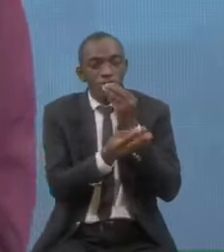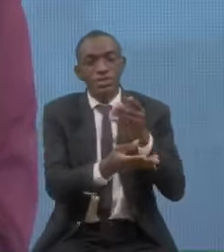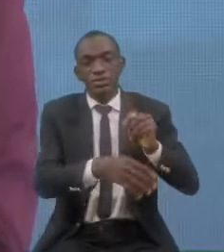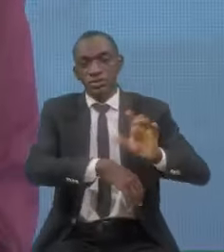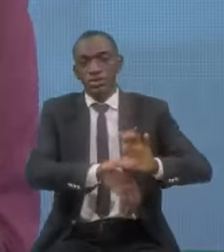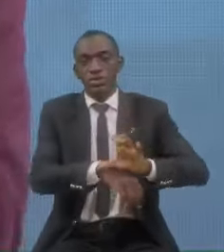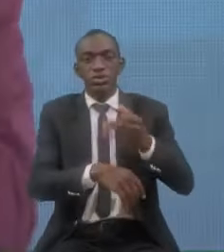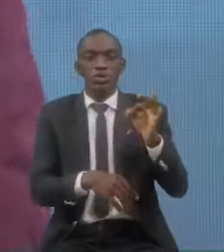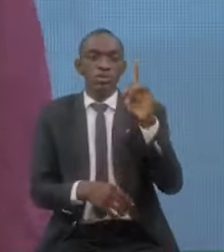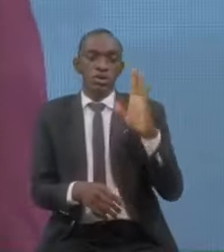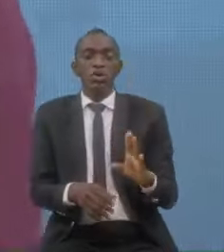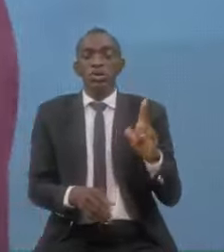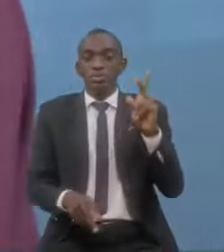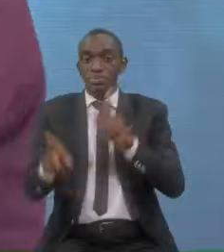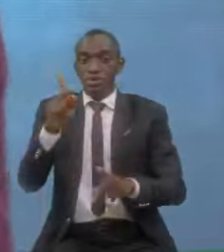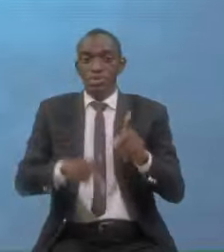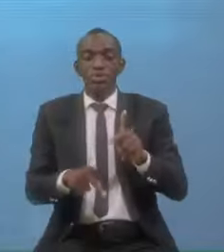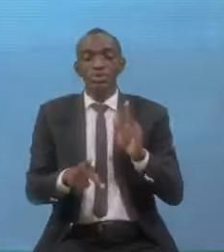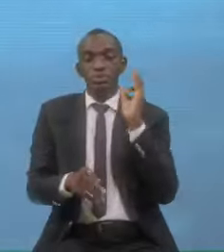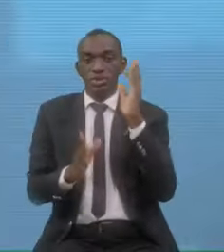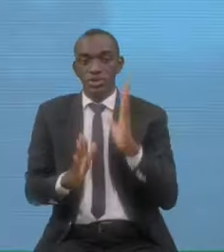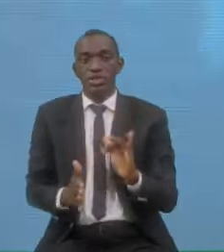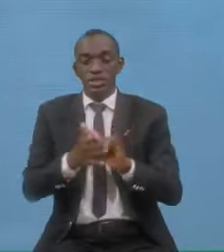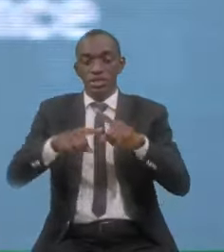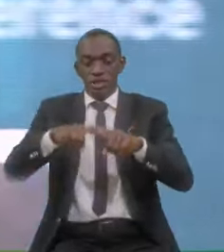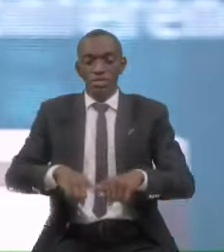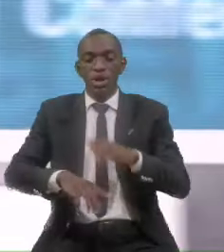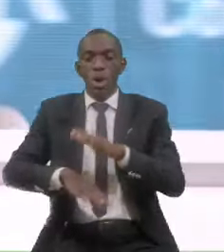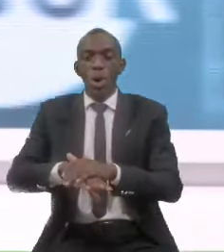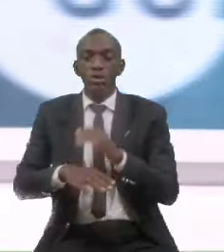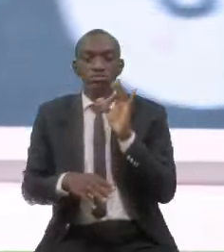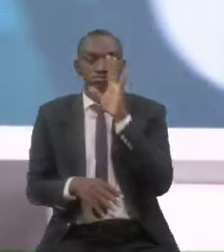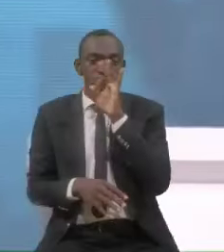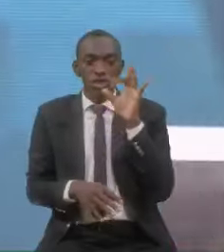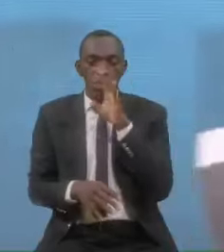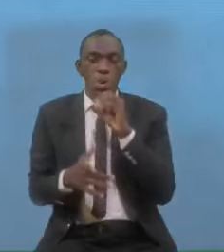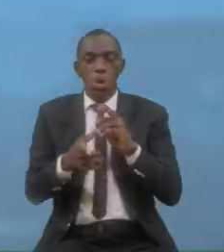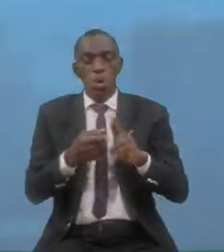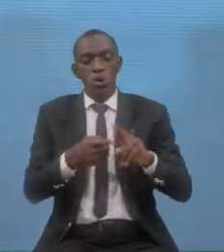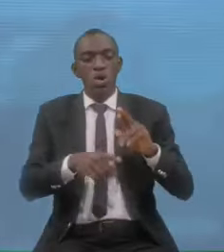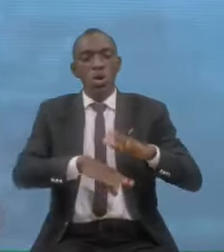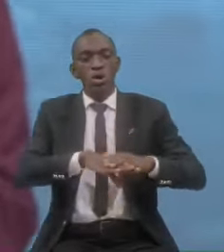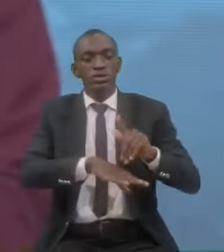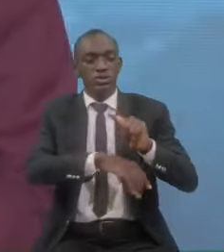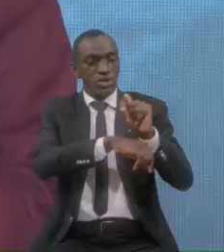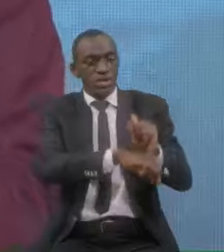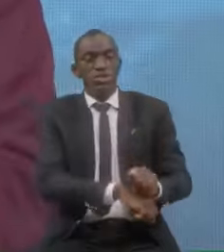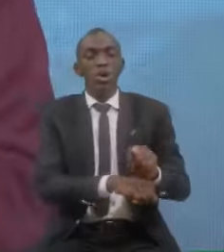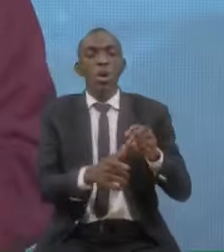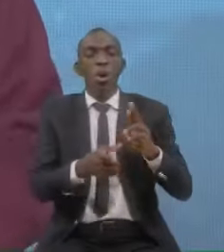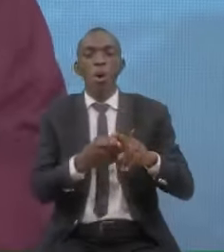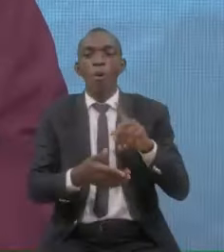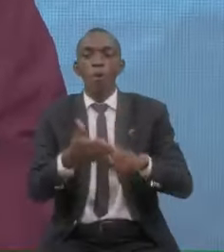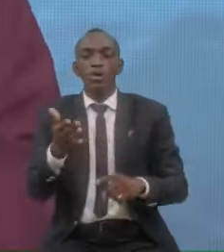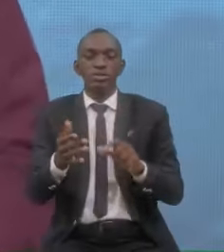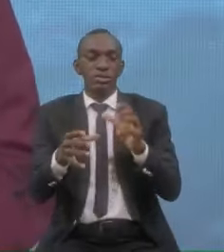charm, those who depend on tradition, those who depend on what they can get from the leaf,